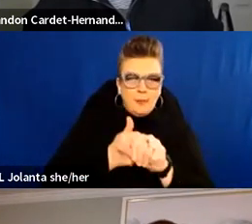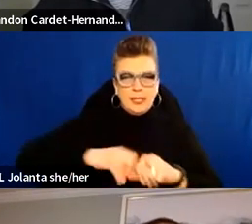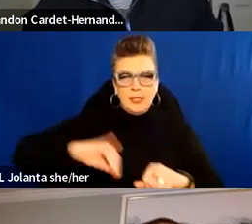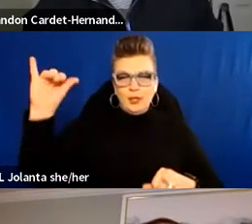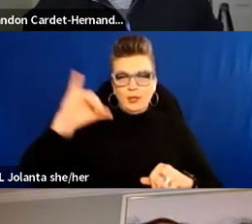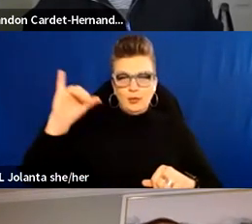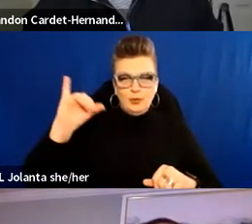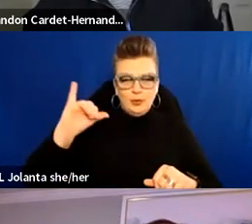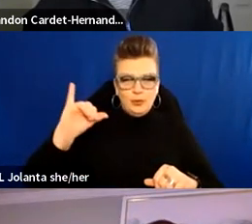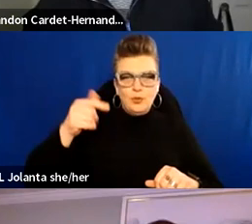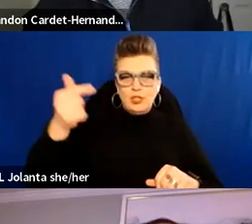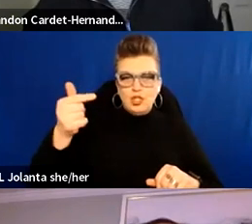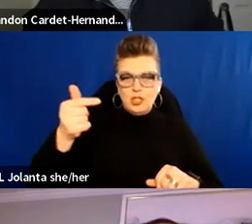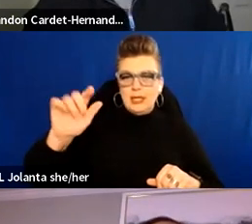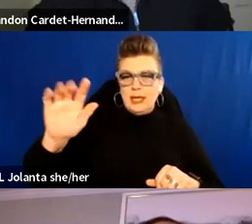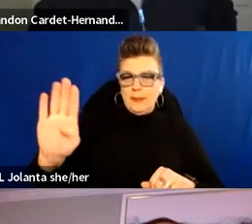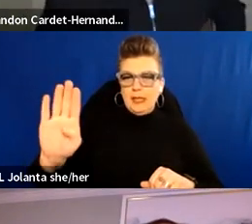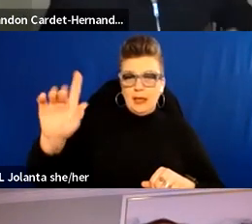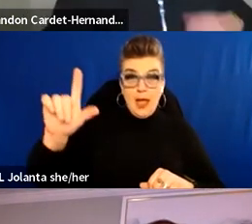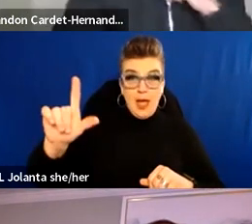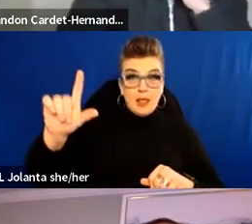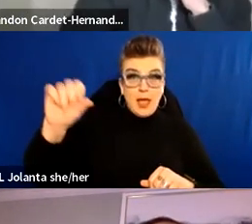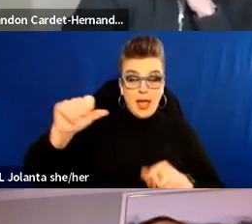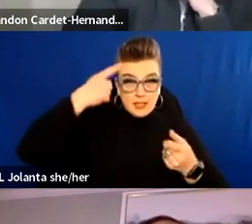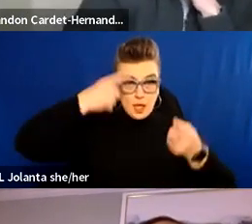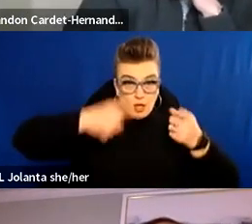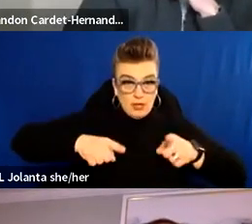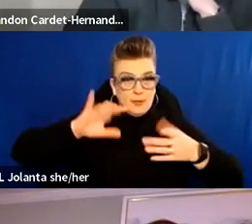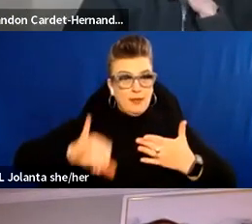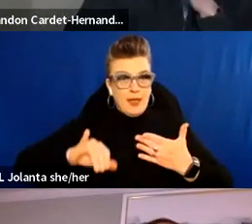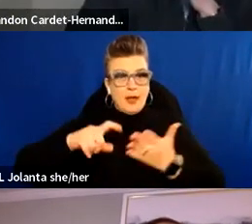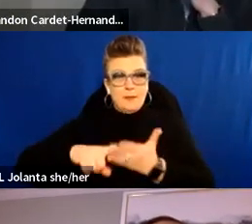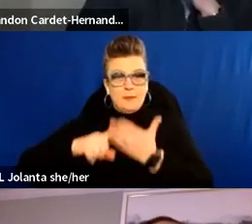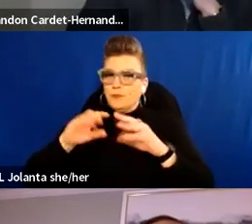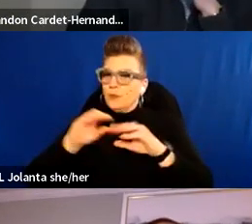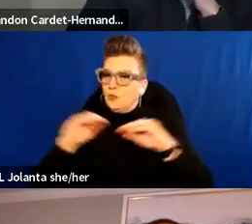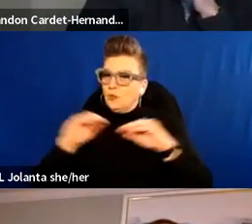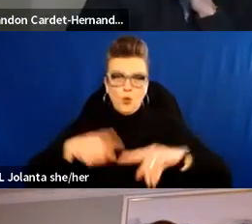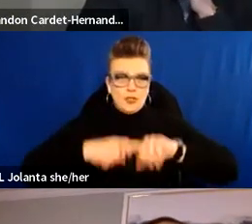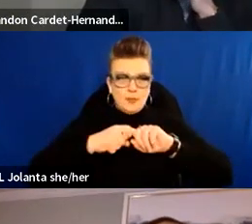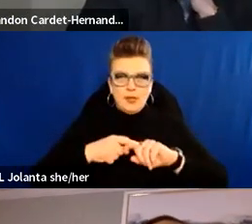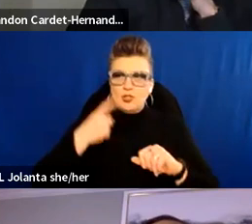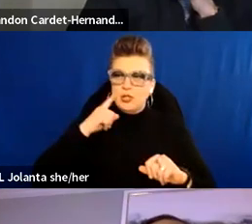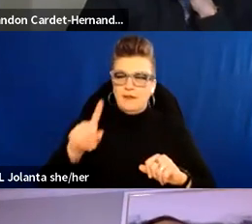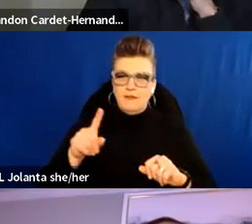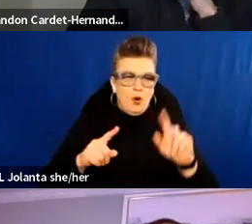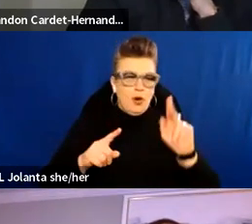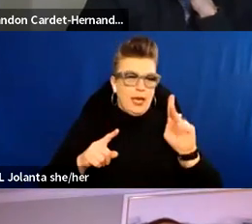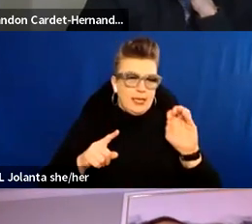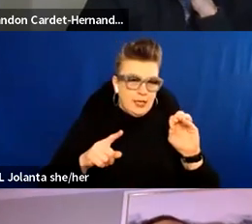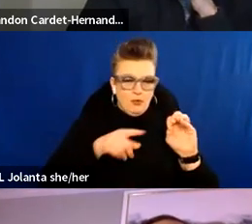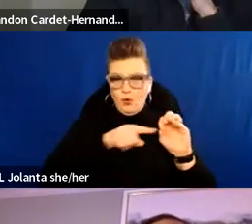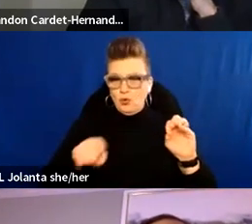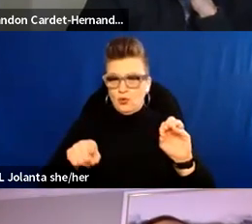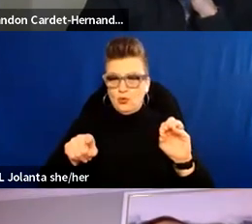gbls agreement that we had that required minimal no suspensions for k-0 to two students um restricted the